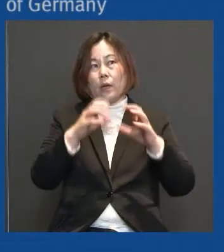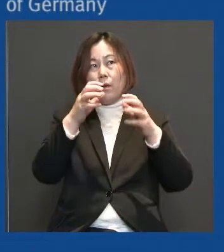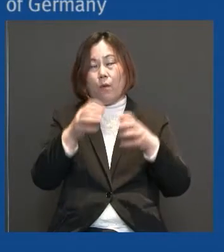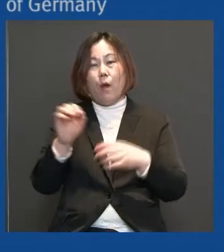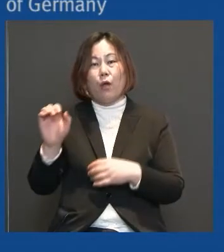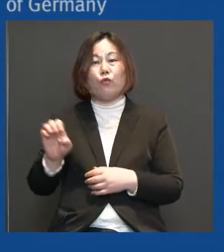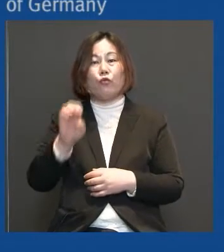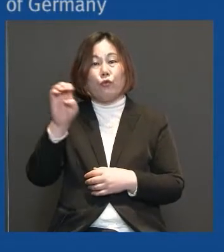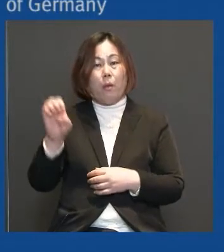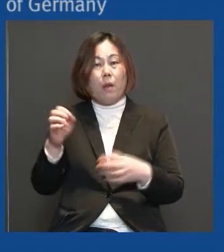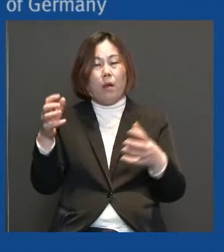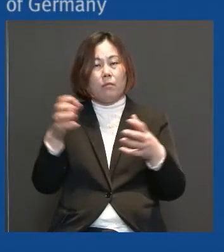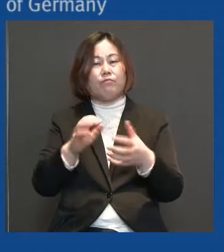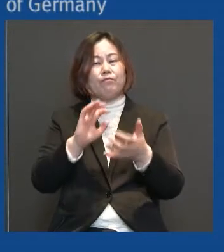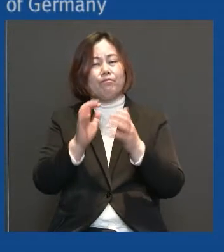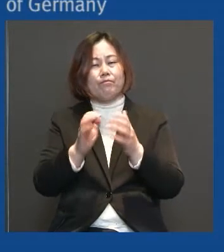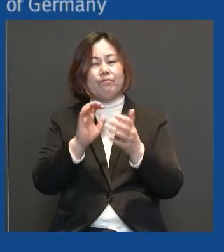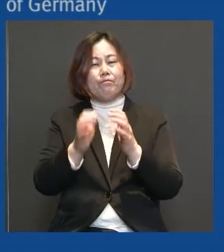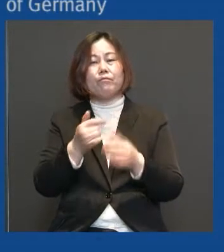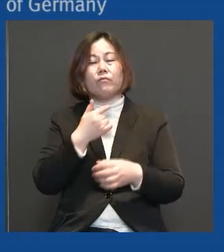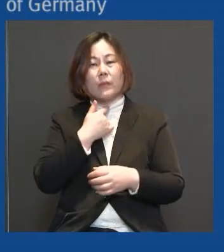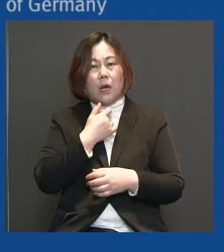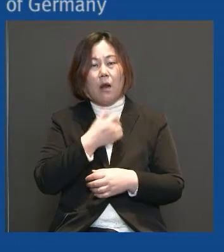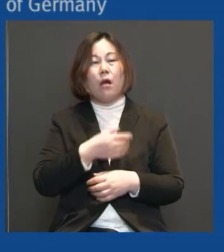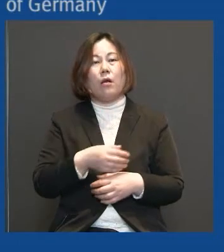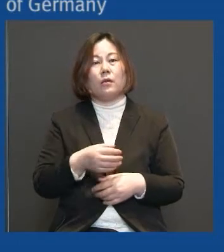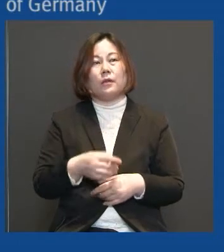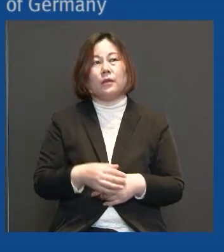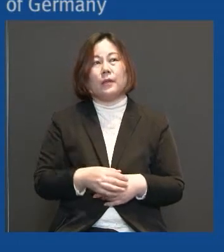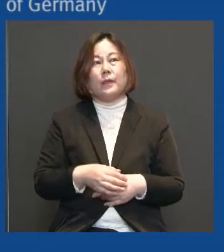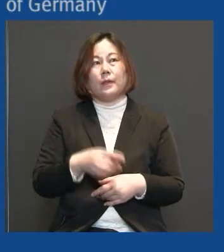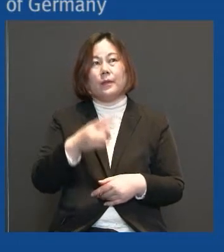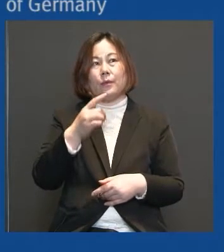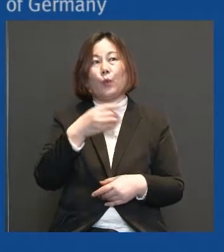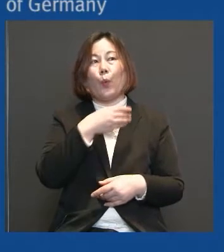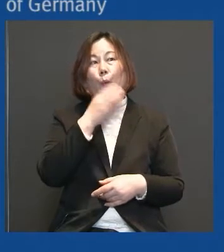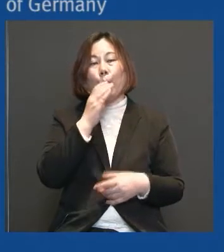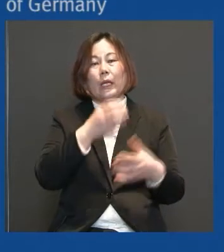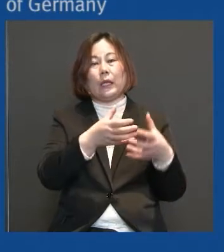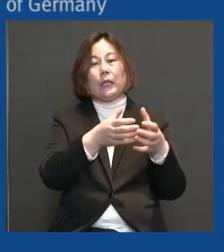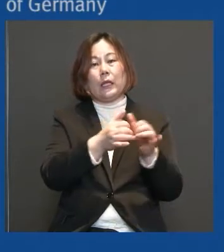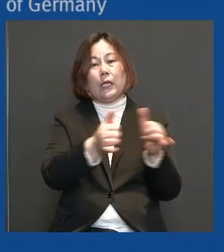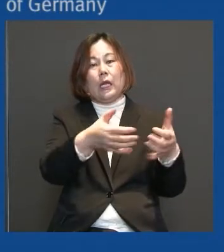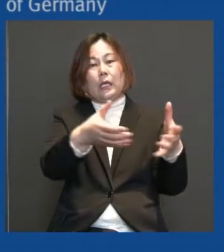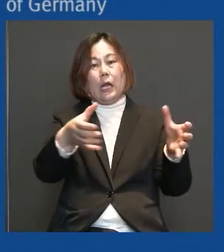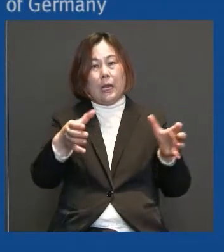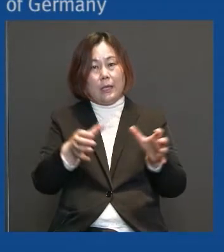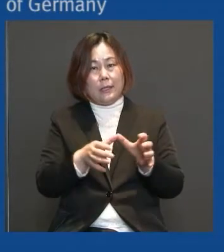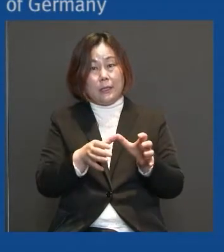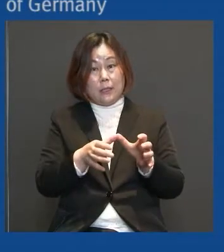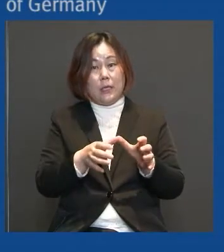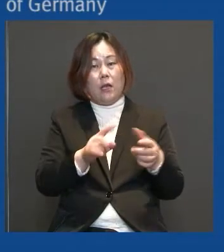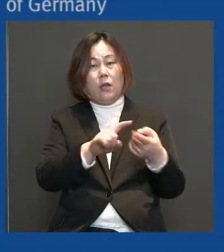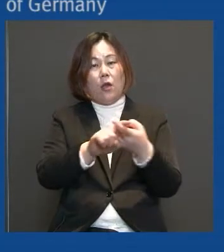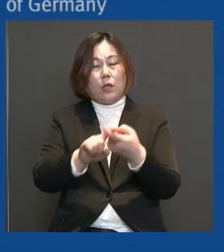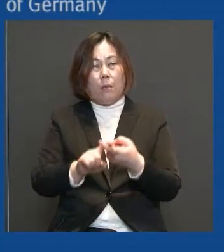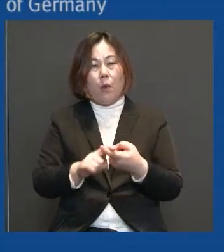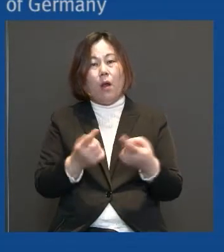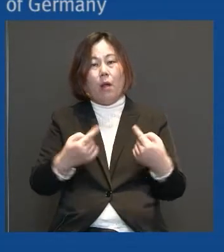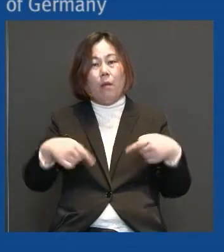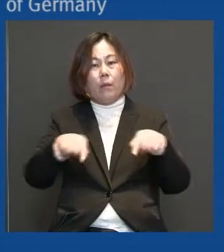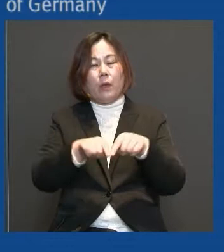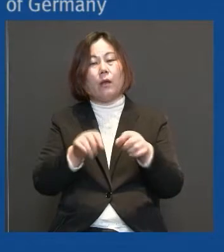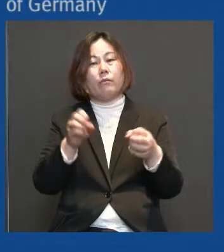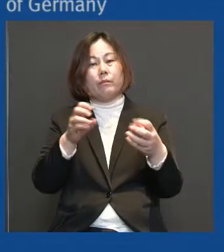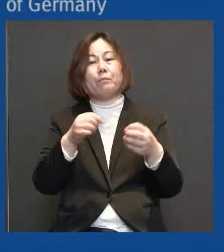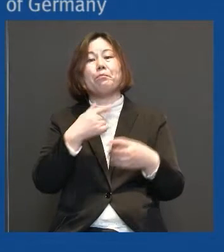Organization for Senior Citizens, entitled Strengthening Older People's Rights in Times of Digitization, Lessons Learned from COVID-19.